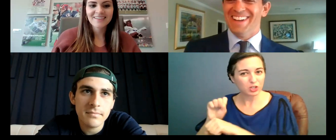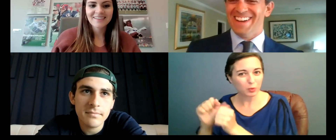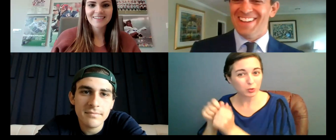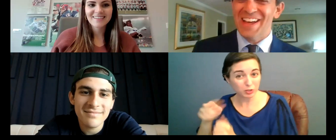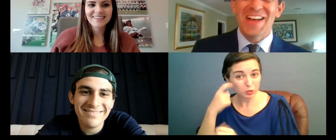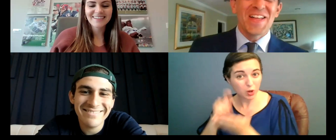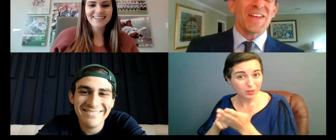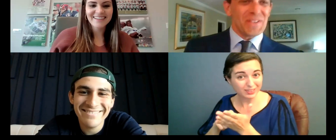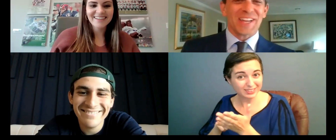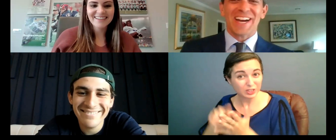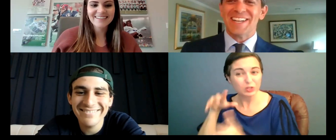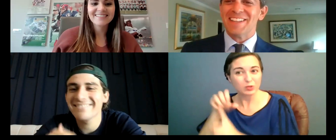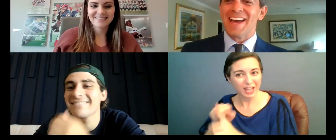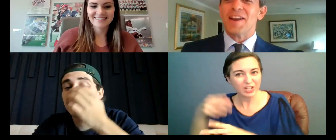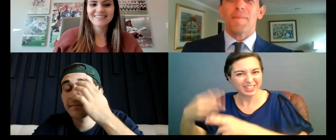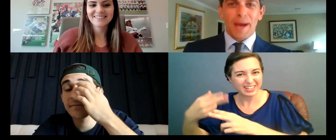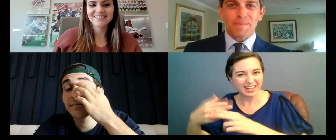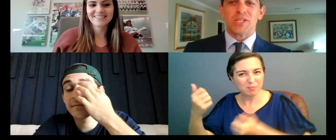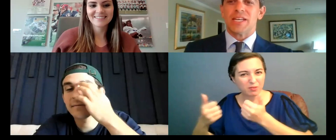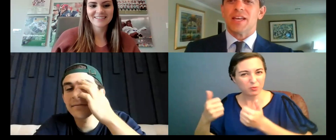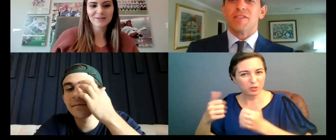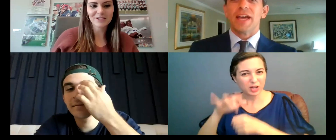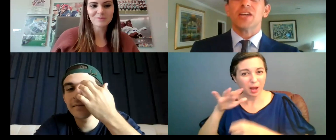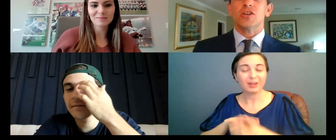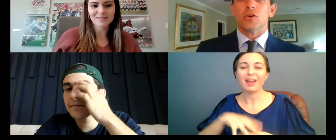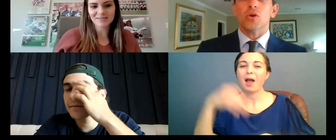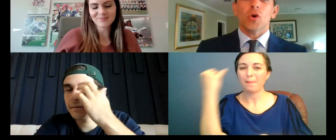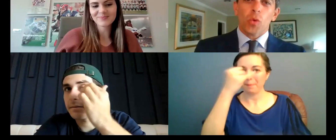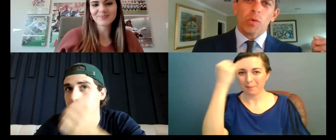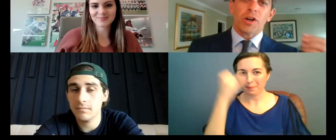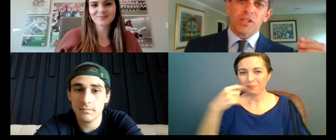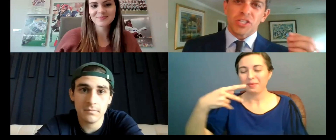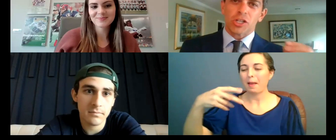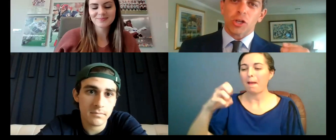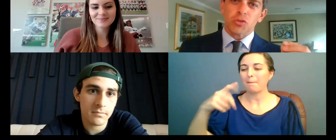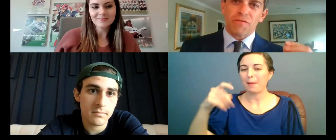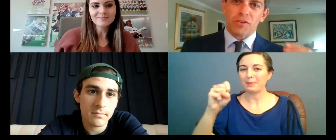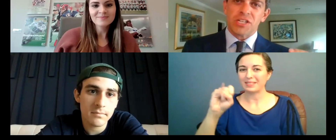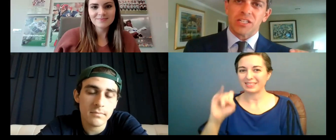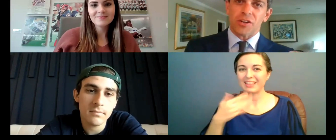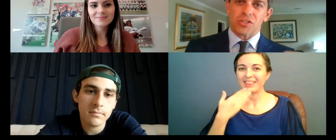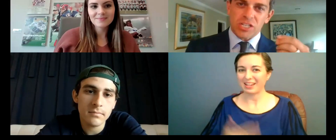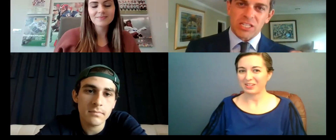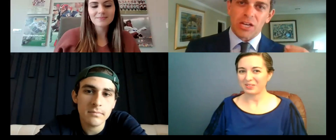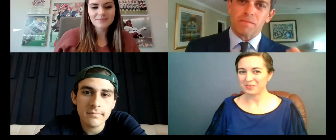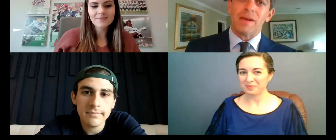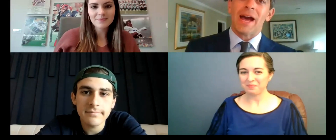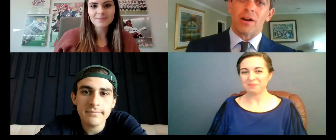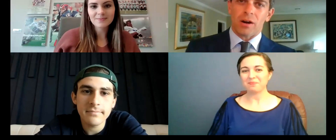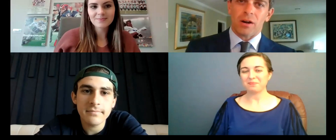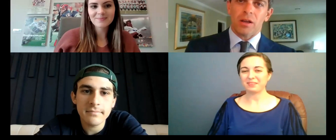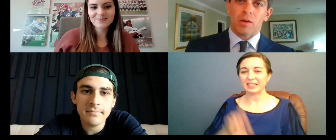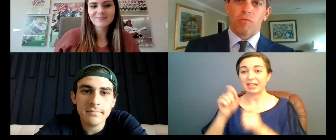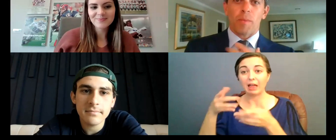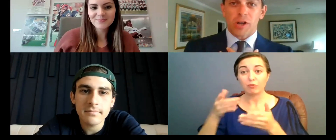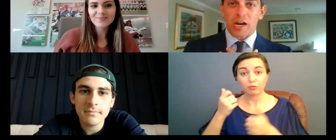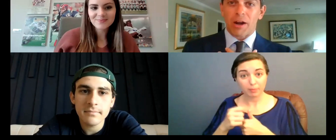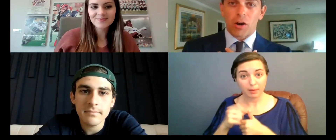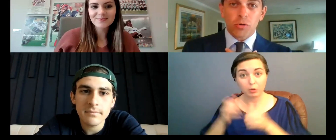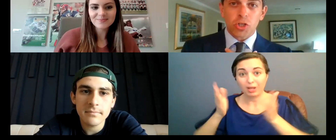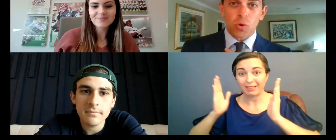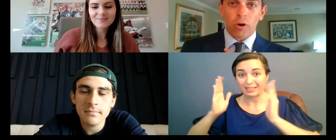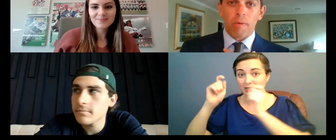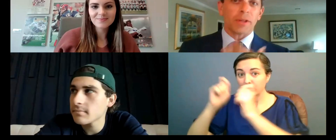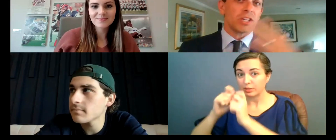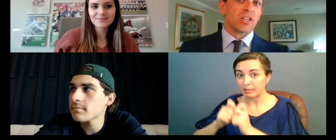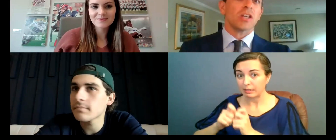you like? It really got into that. Pepsi. There we go. Thank you. We want to listen closely for details. Details matter when we talk